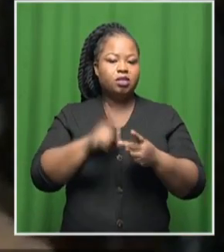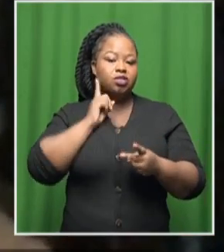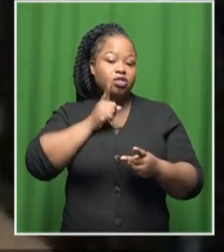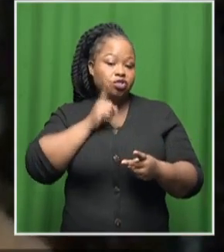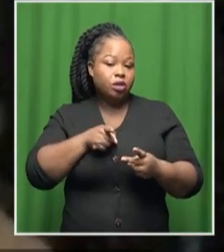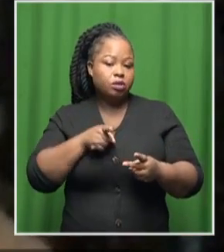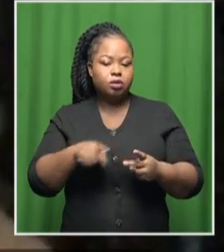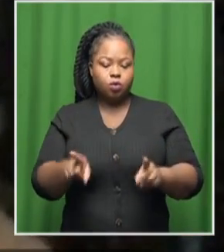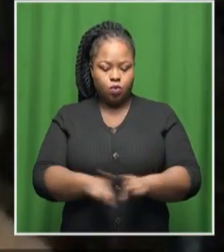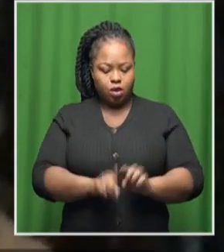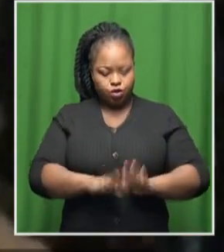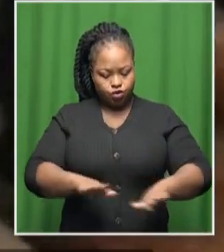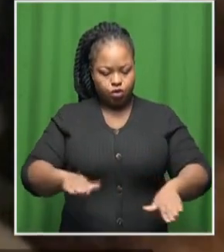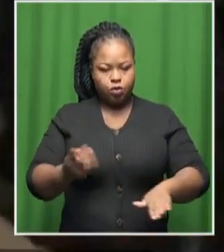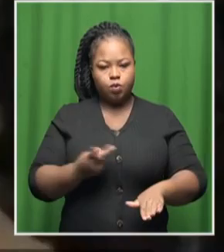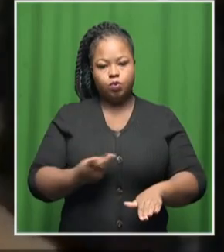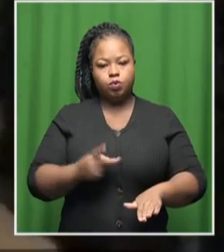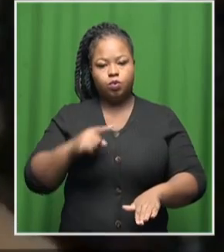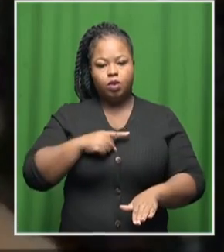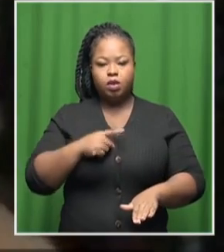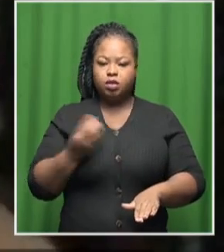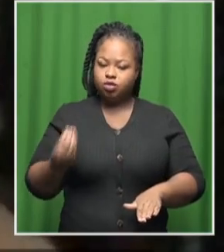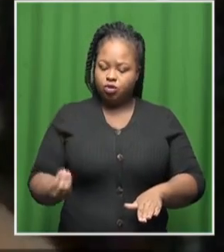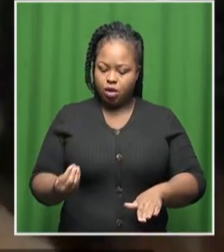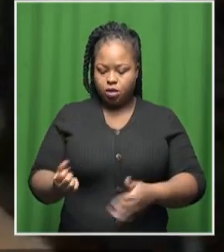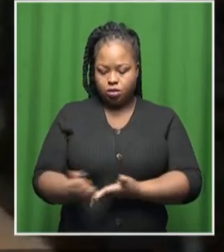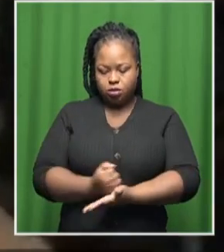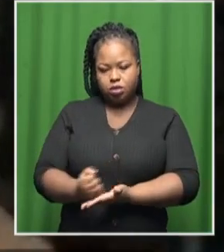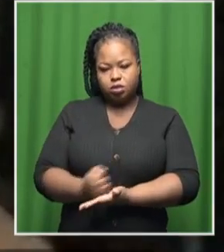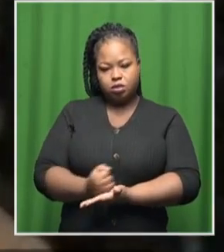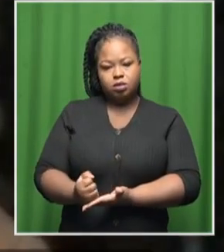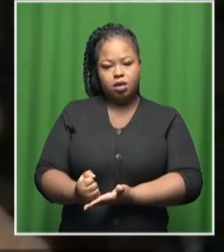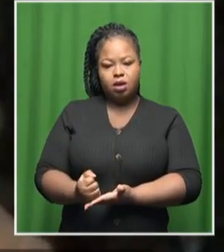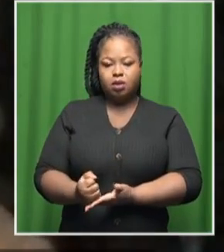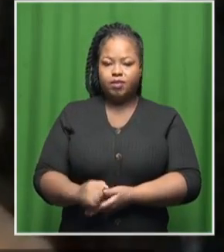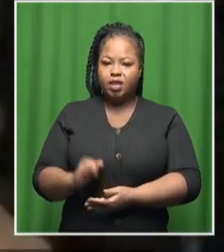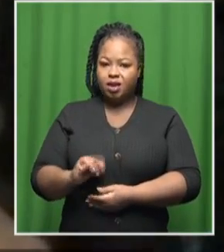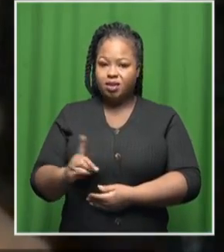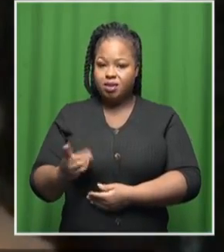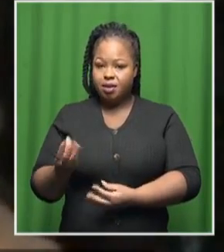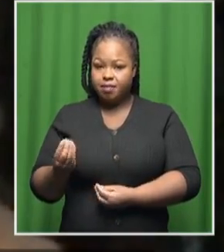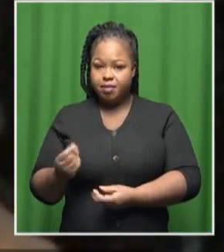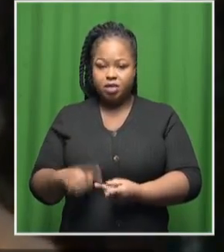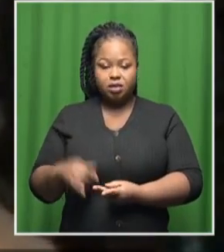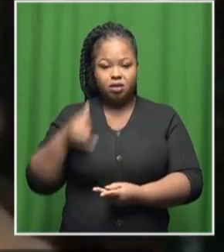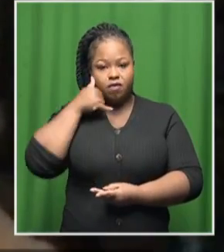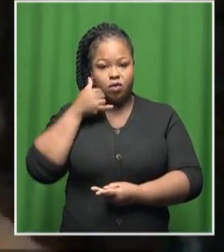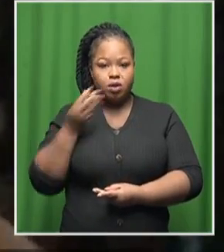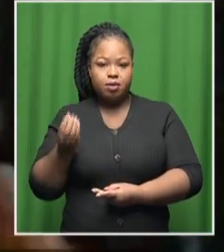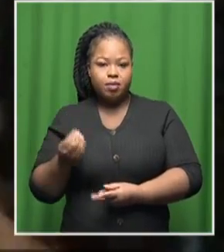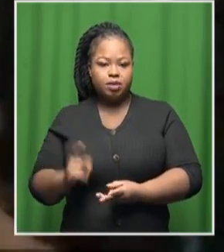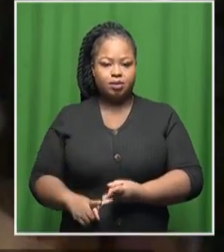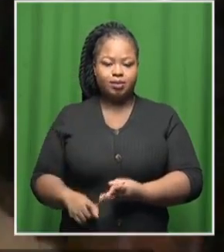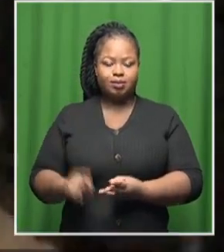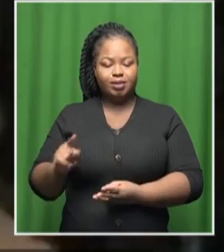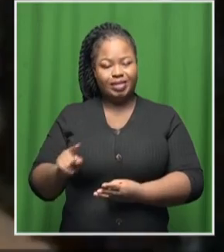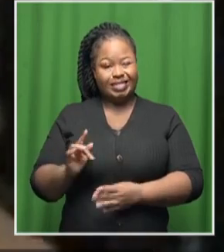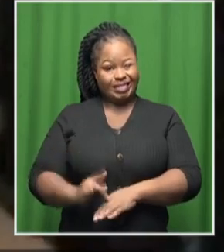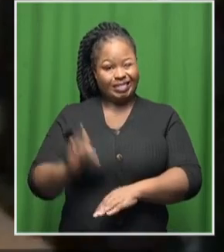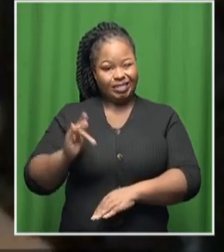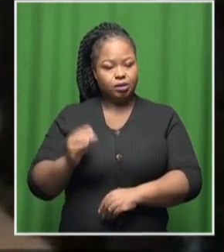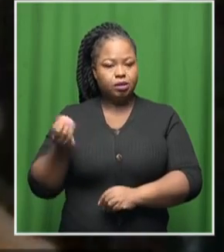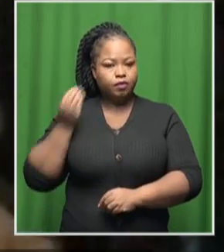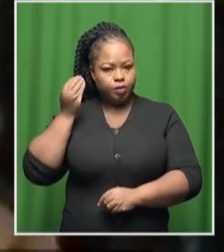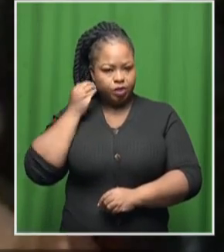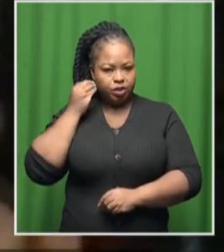as well as children. Because what we do is that we register a child and a parent using their ID numbers, phone numbers, and all those kind of things. So that's a very sensitive kind